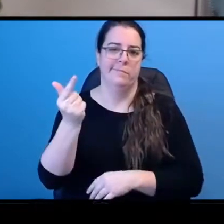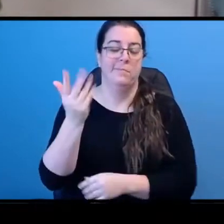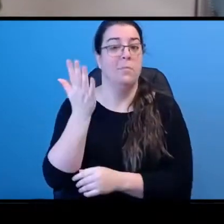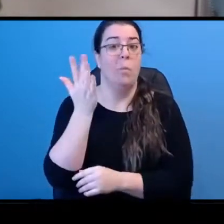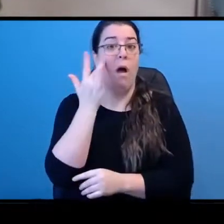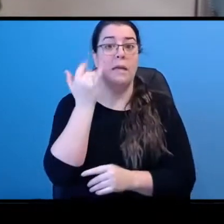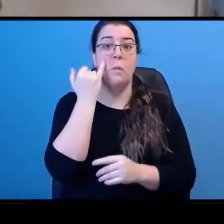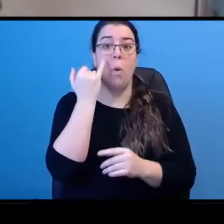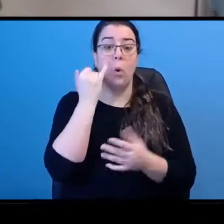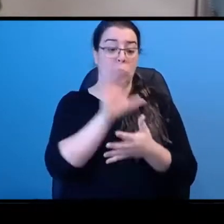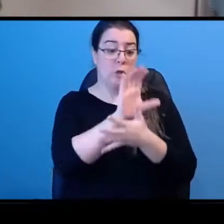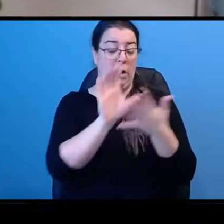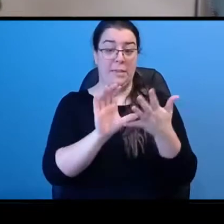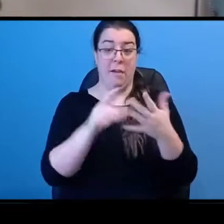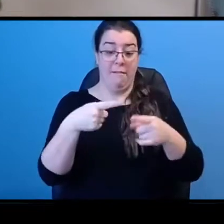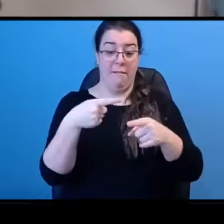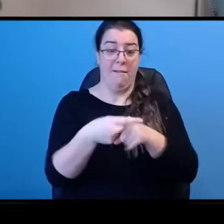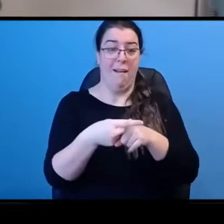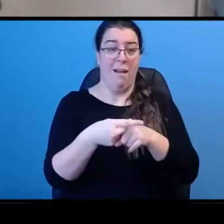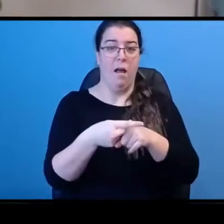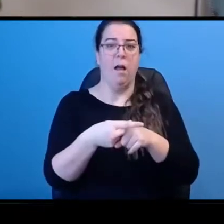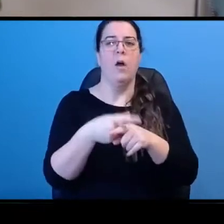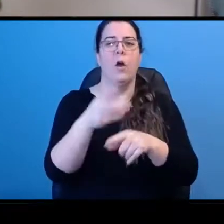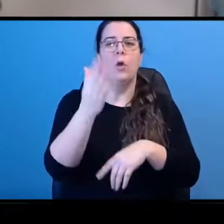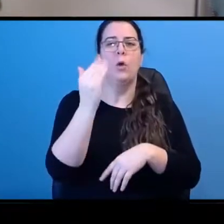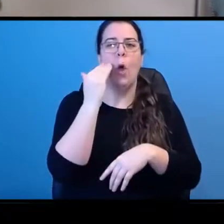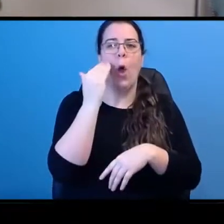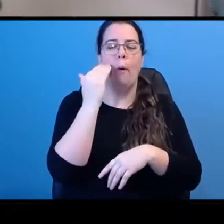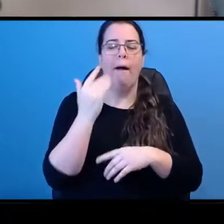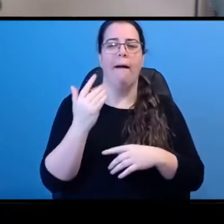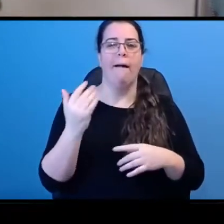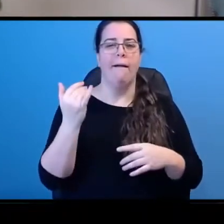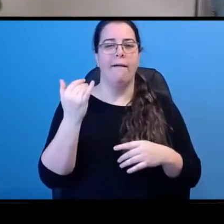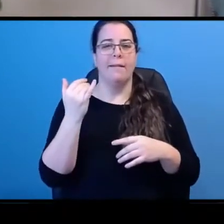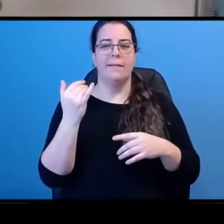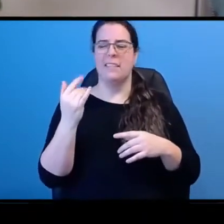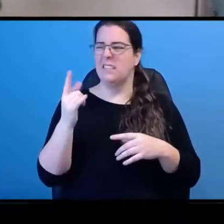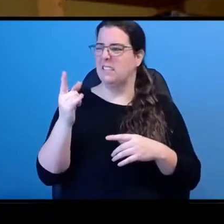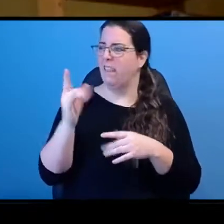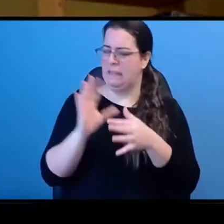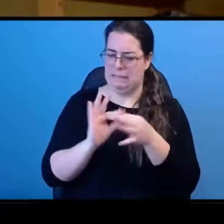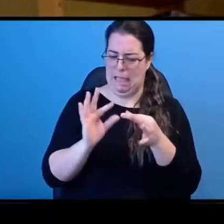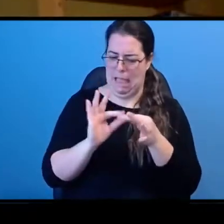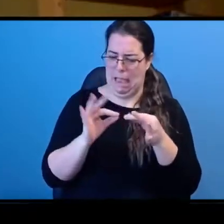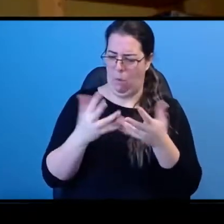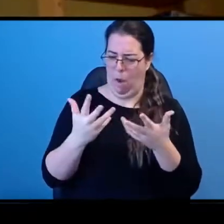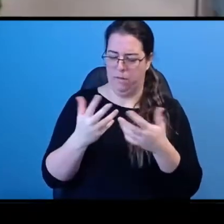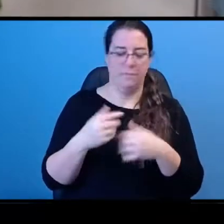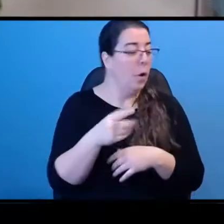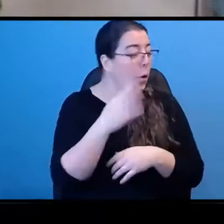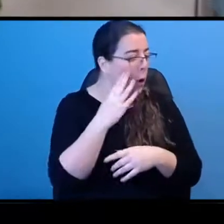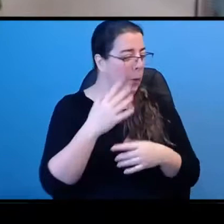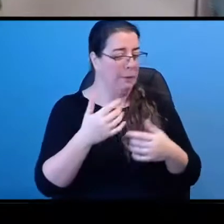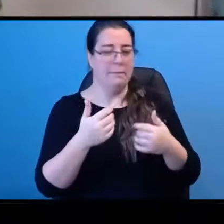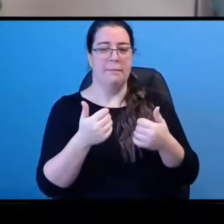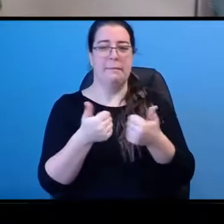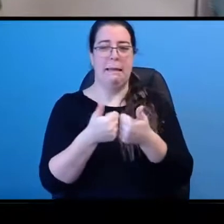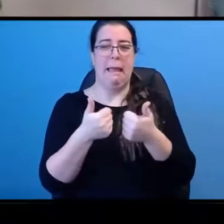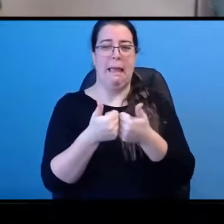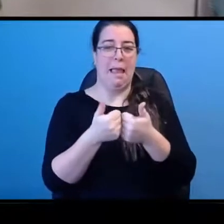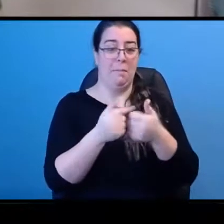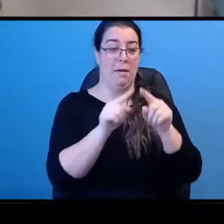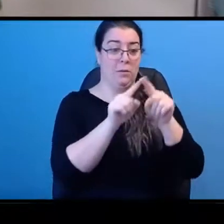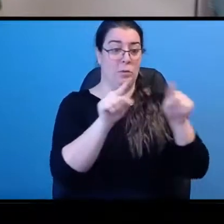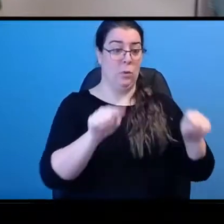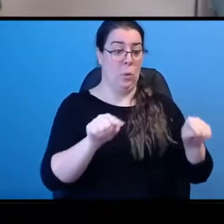saying? Put a square in a circle. Yeah, square in a hole, circle in a square peg. I never know. I don't know why